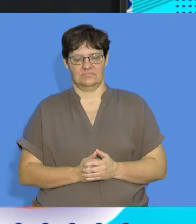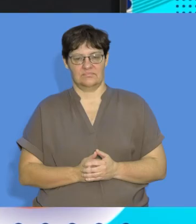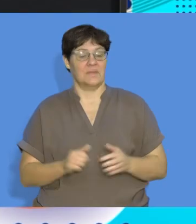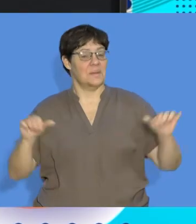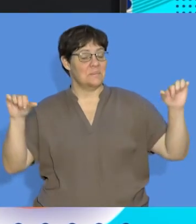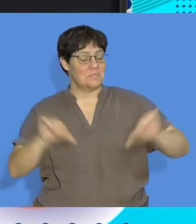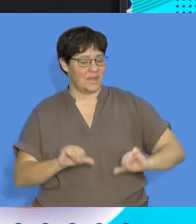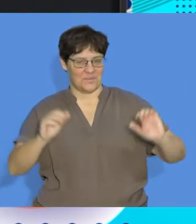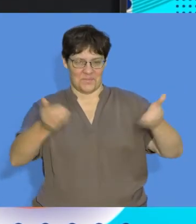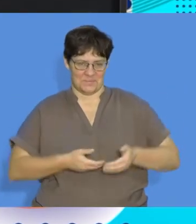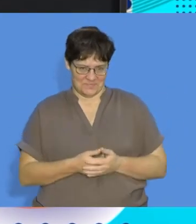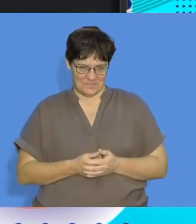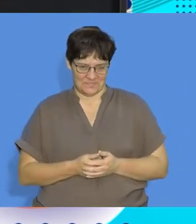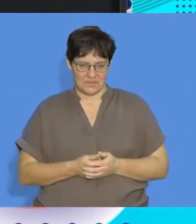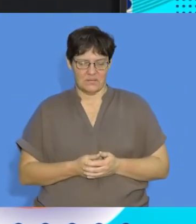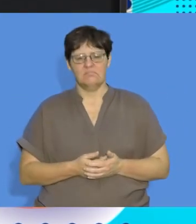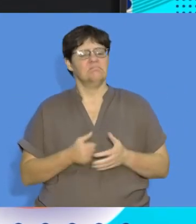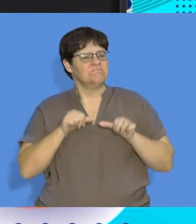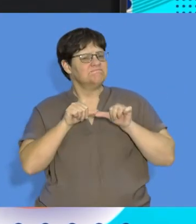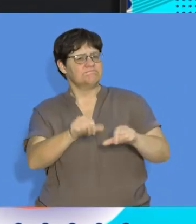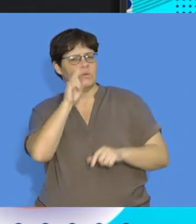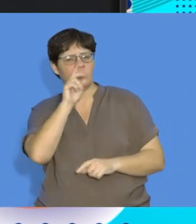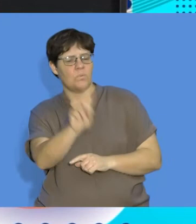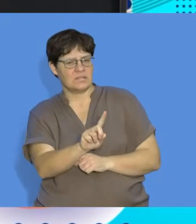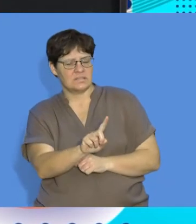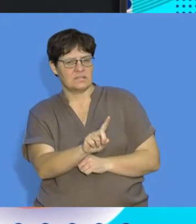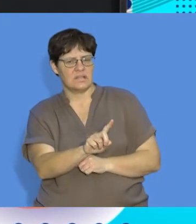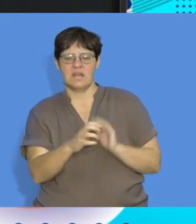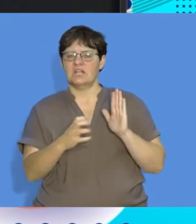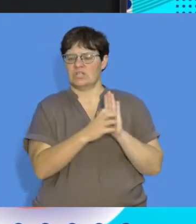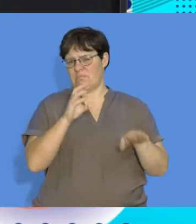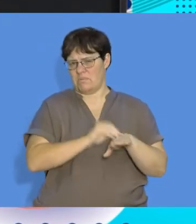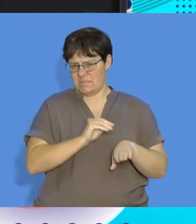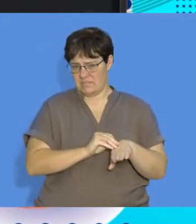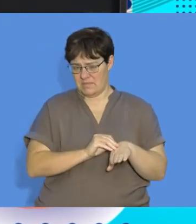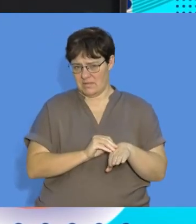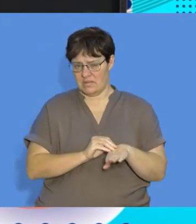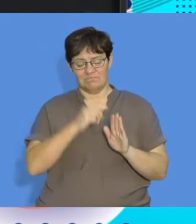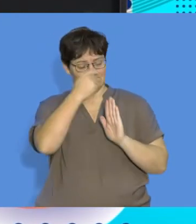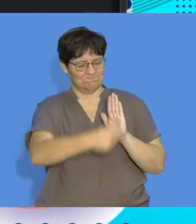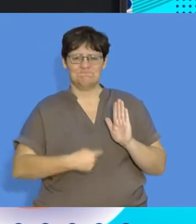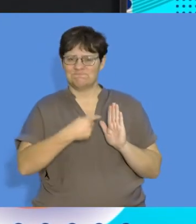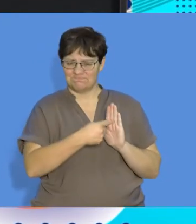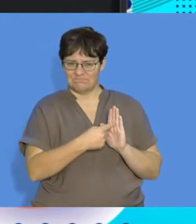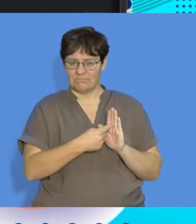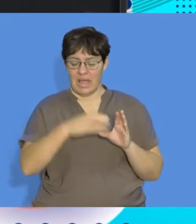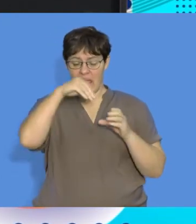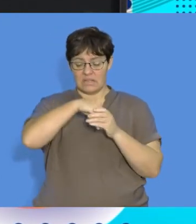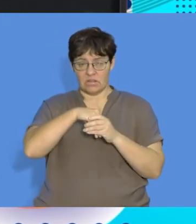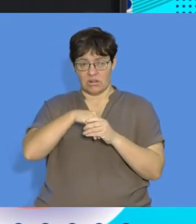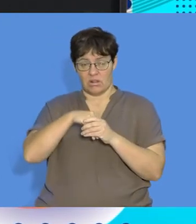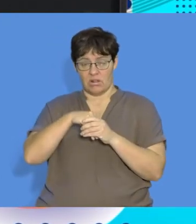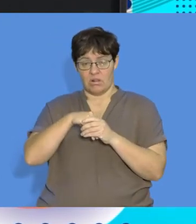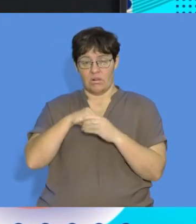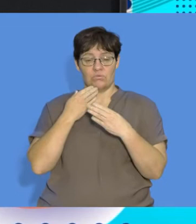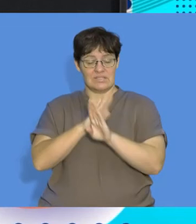Welcome back to our session. We're still looking at circuit problems whereby we are going to take internal resistance of the source